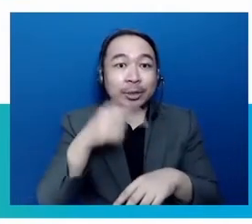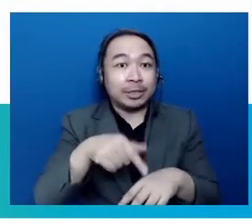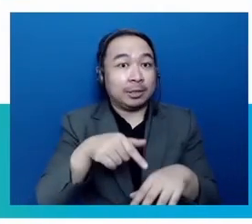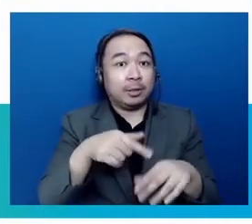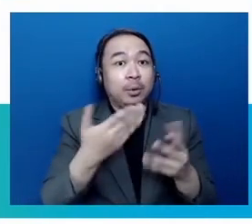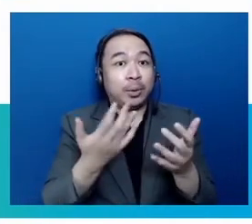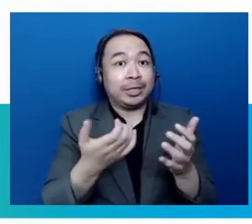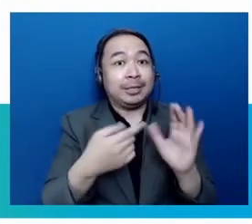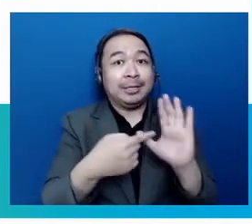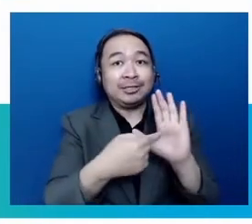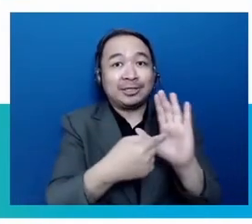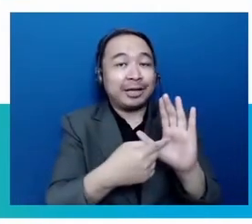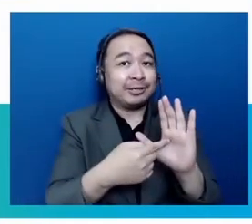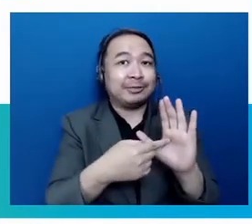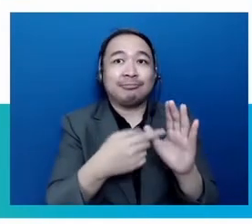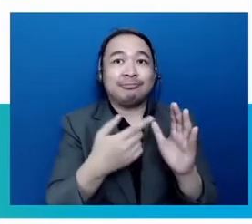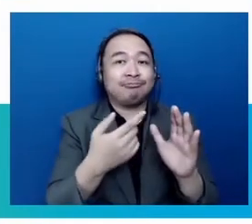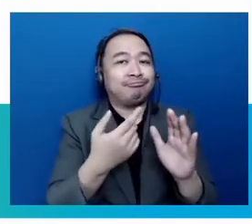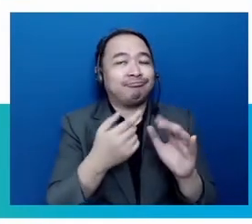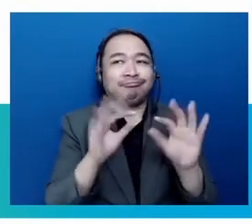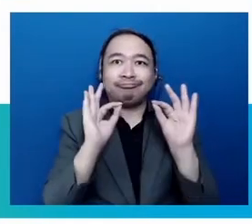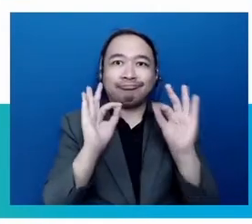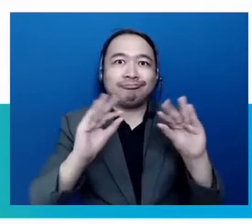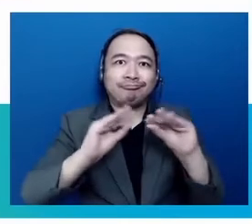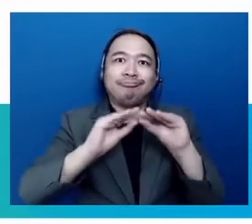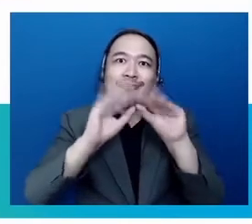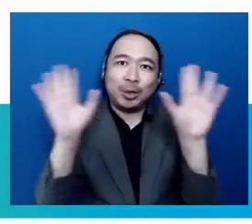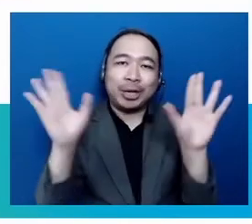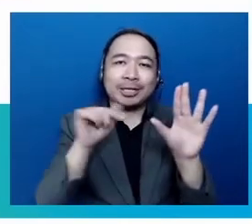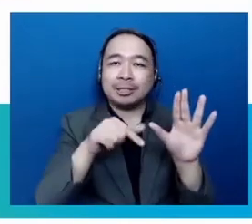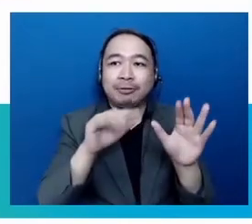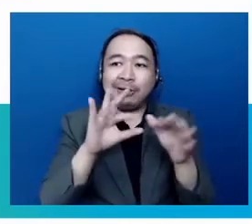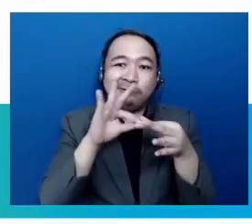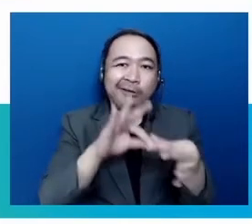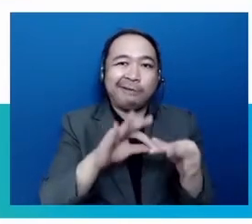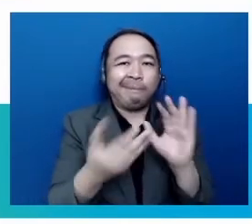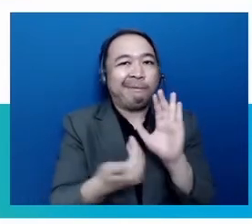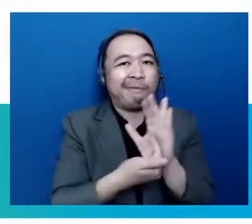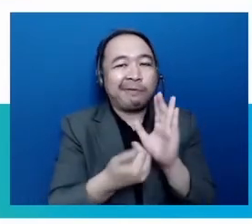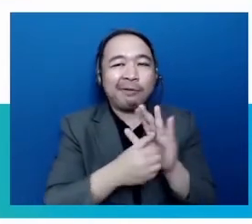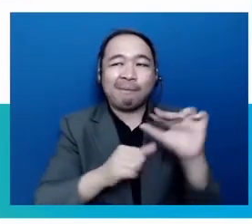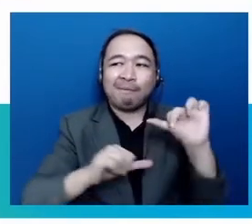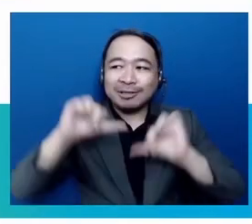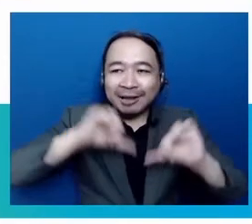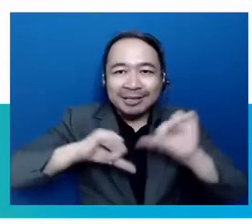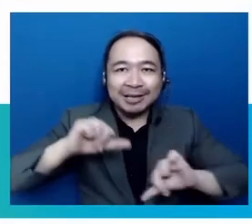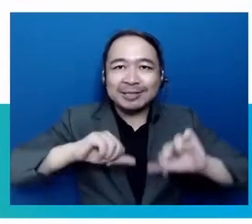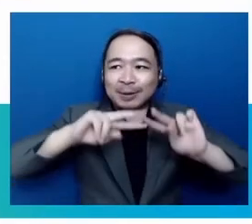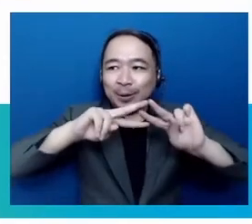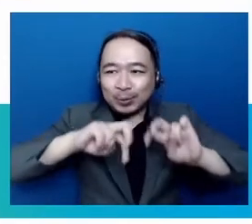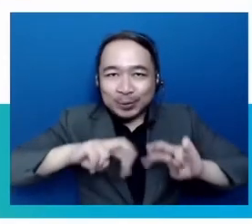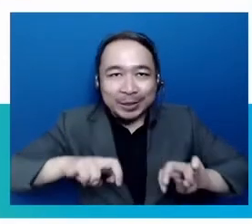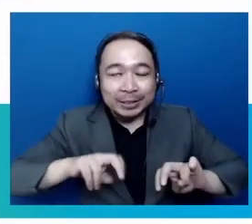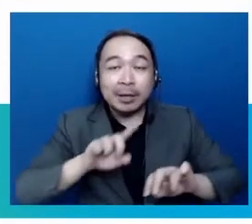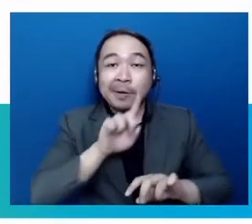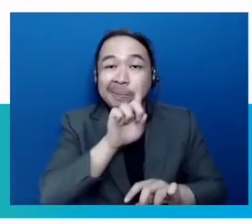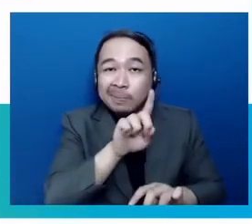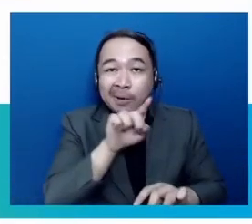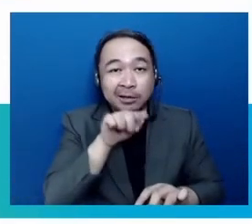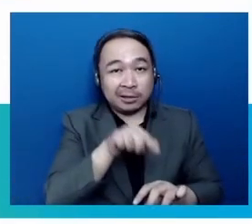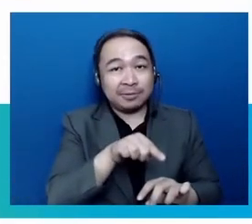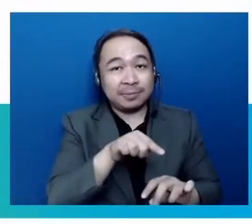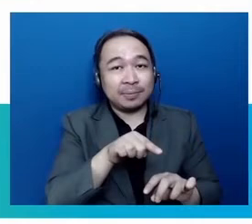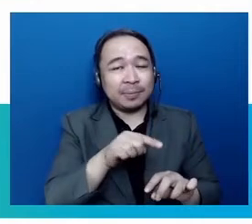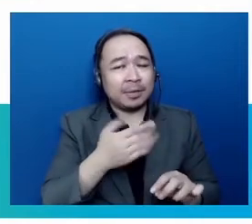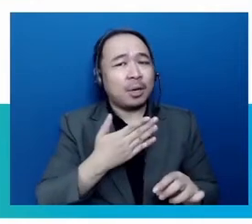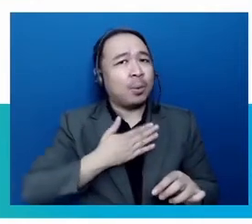wanted to make sure that everything is, you know, science-based and we're using the best available references. But on the other hand, we also have